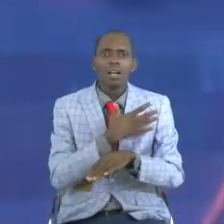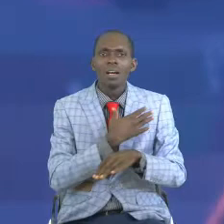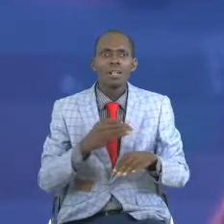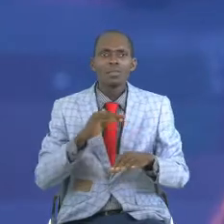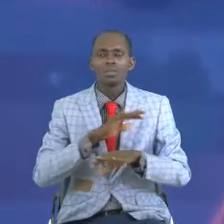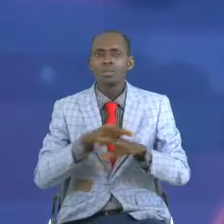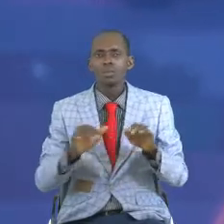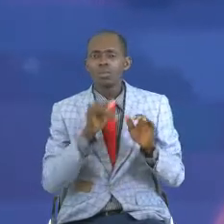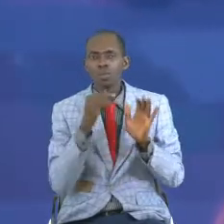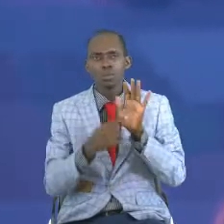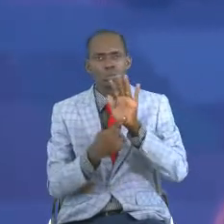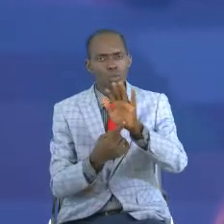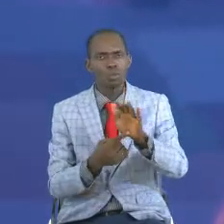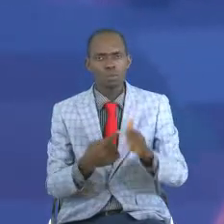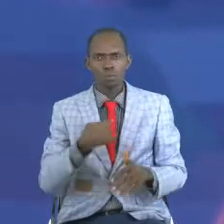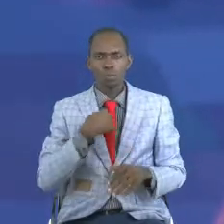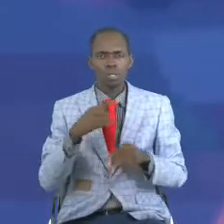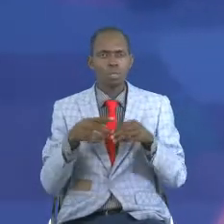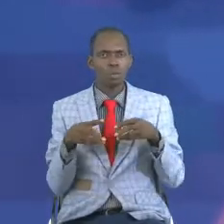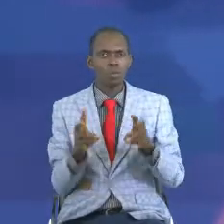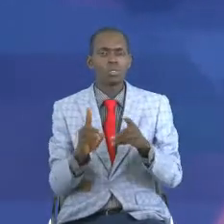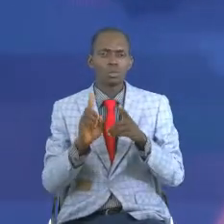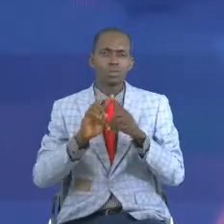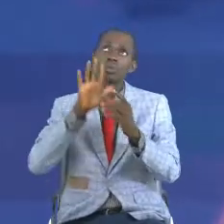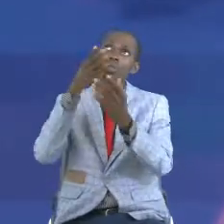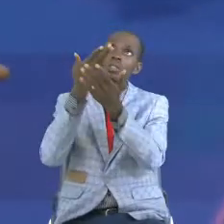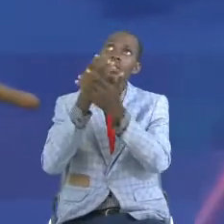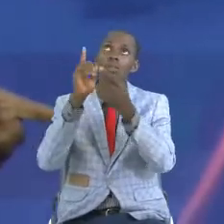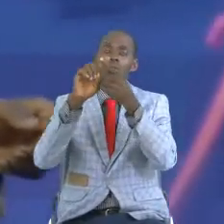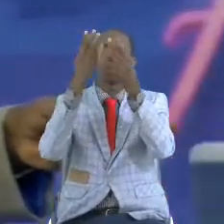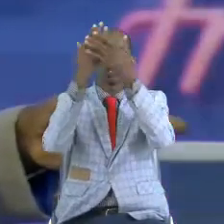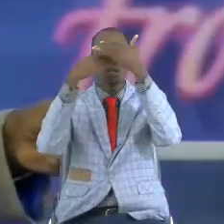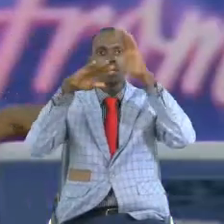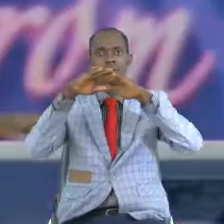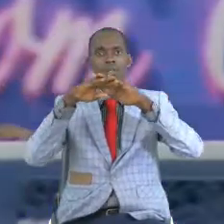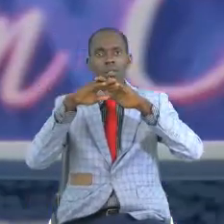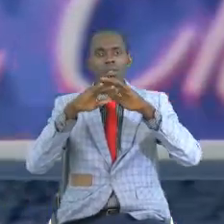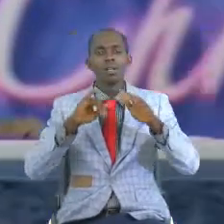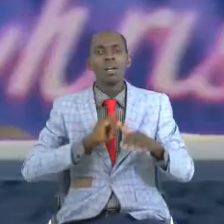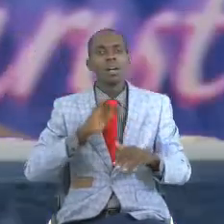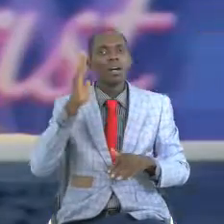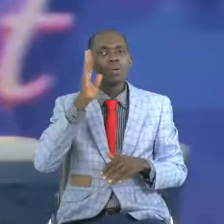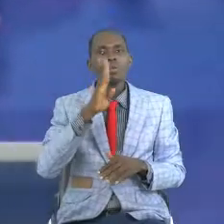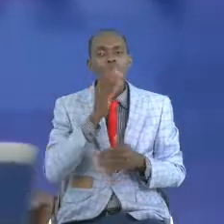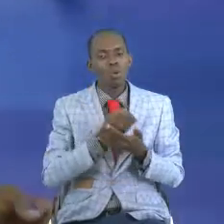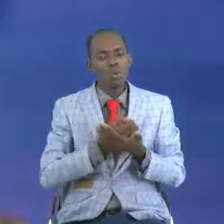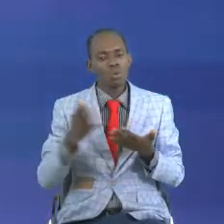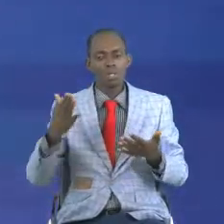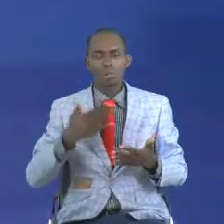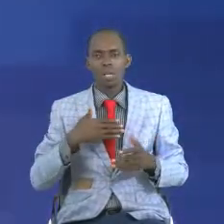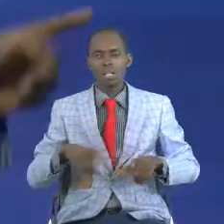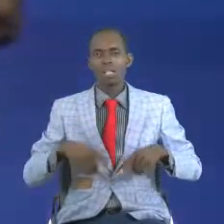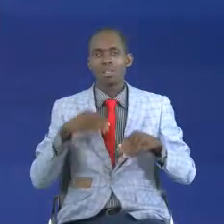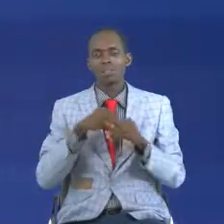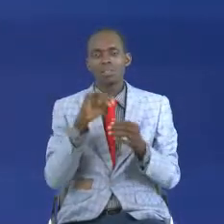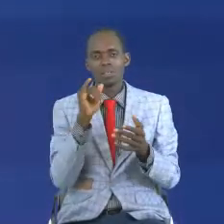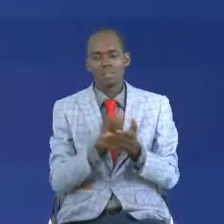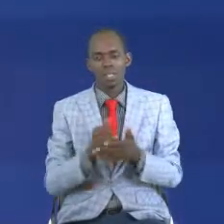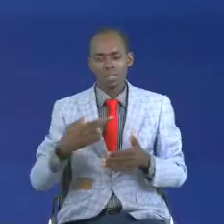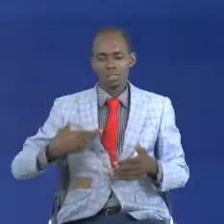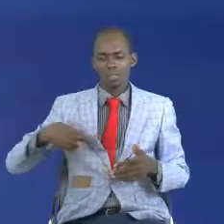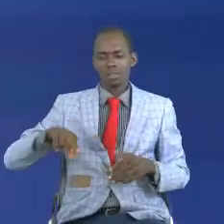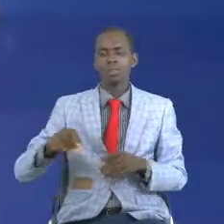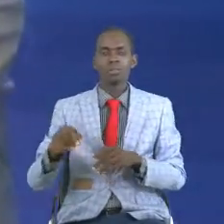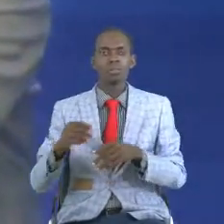way to get to heaven. I'll be wasting my life in that religious circle. Now, point number